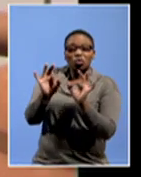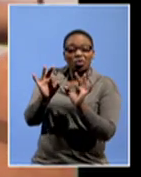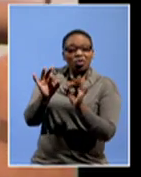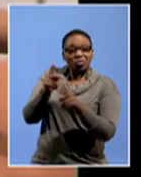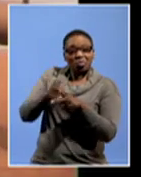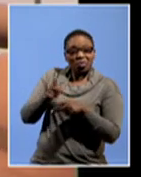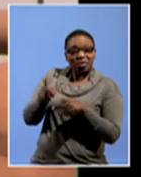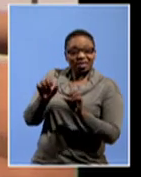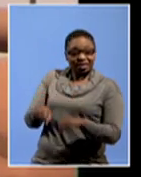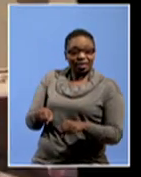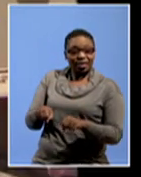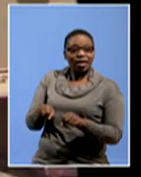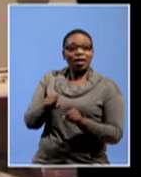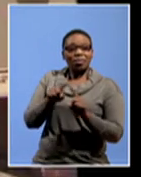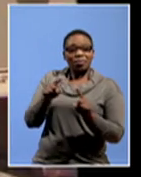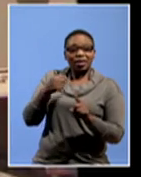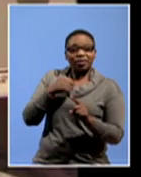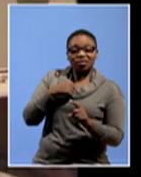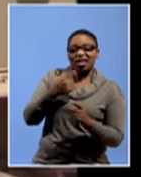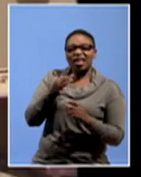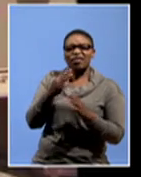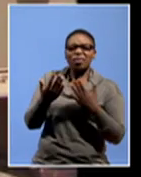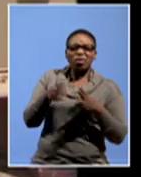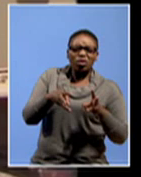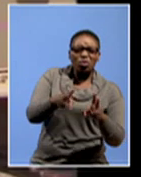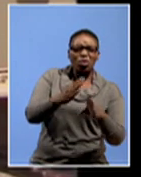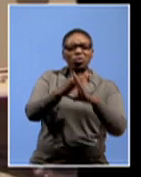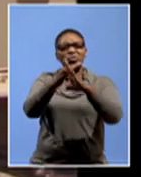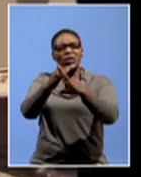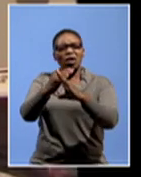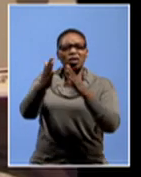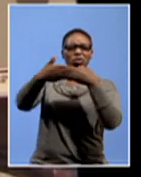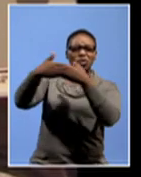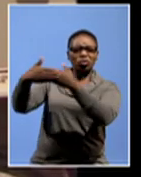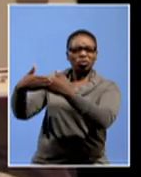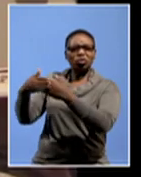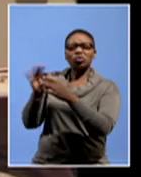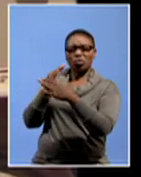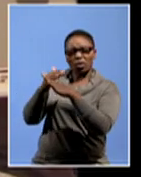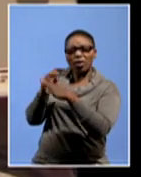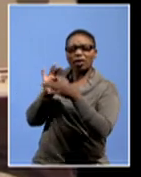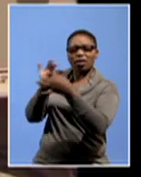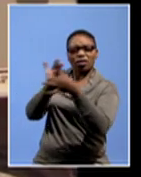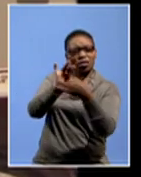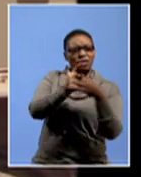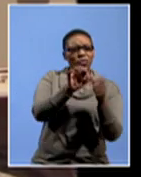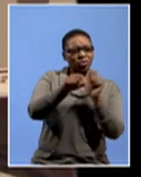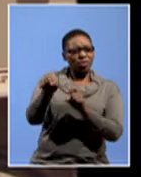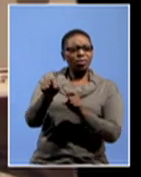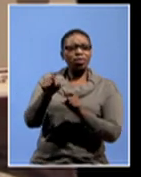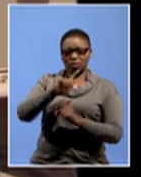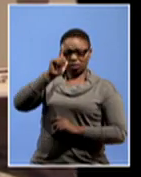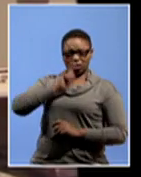cooperation. All the time, even in the roadblock, they operate with the guys, we're operating with them. They give us